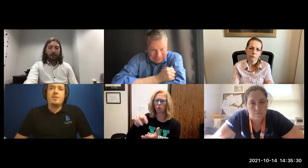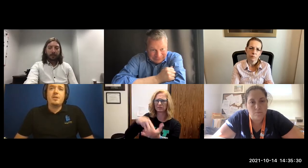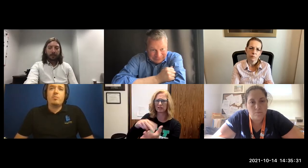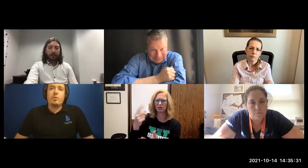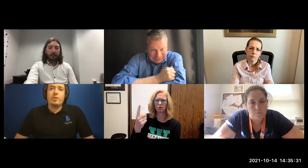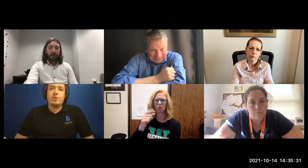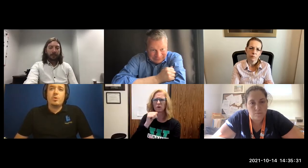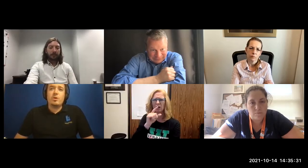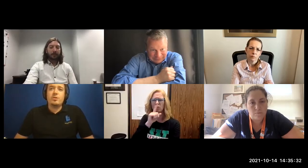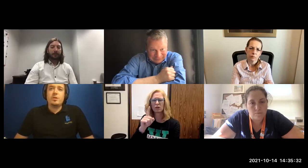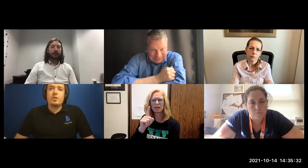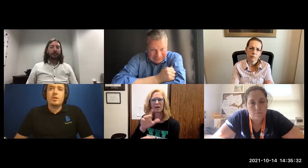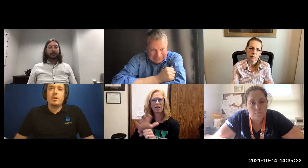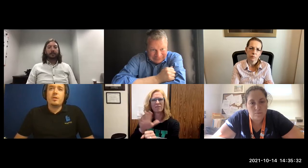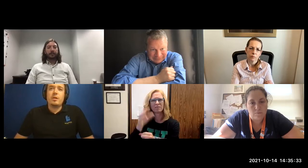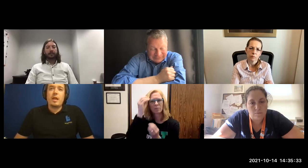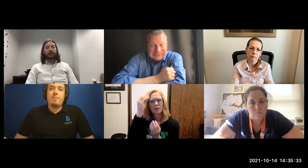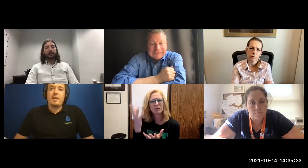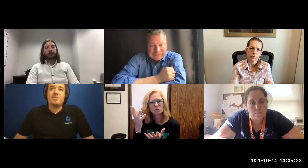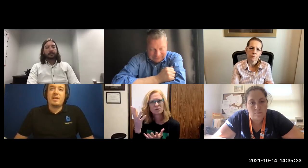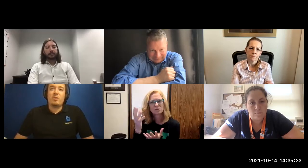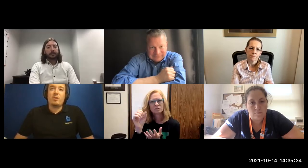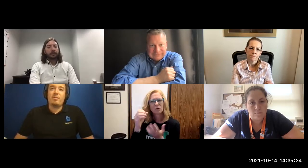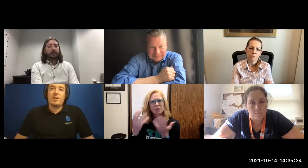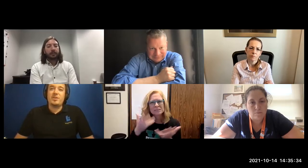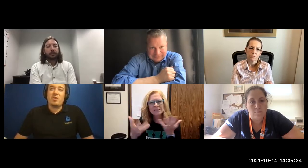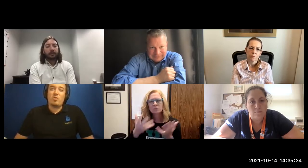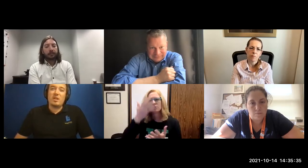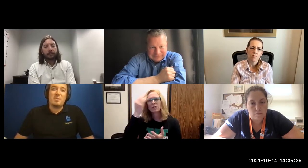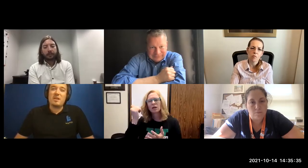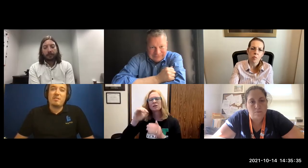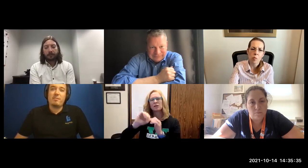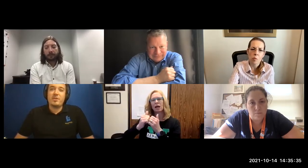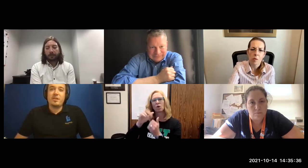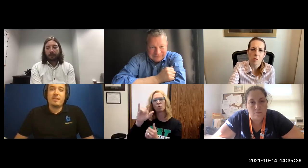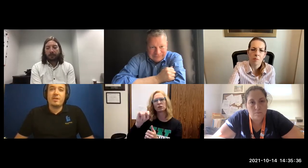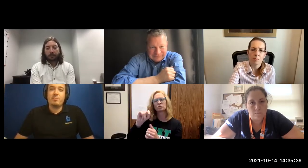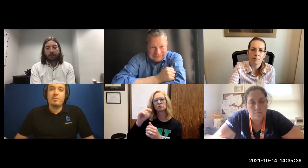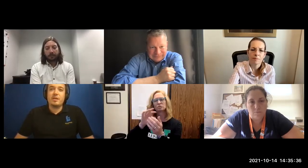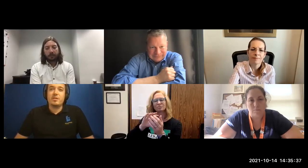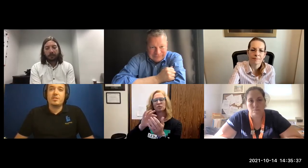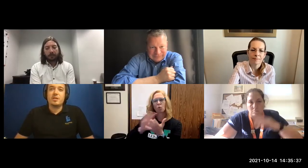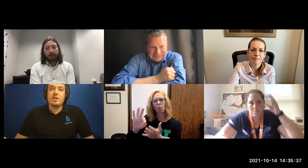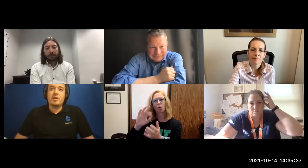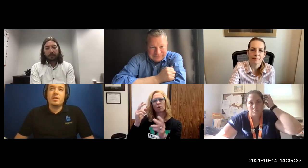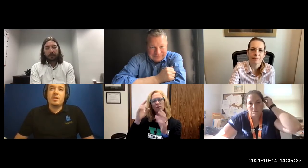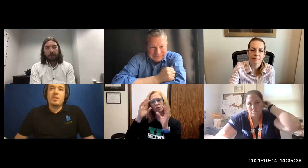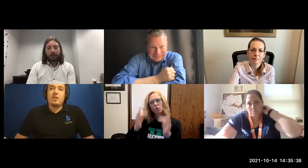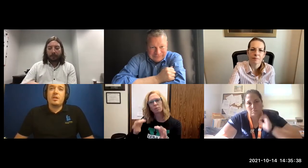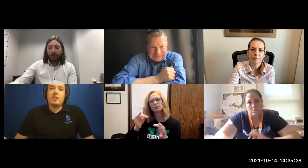find myself with RIT scores and being standalone information, not really being enough information in a vacuum, because